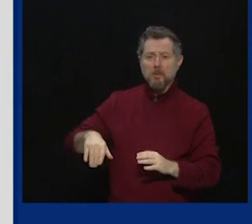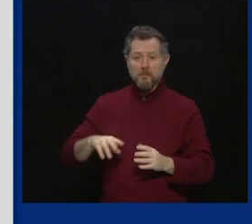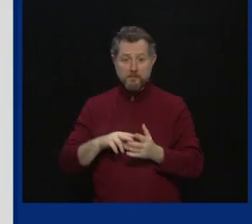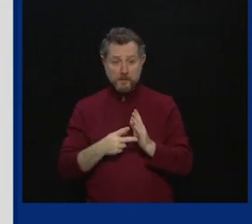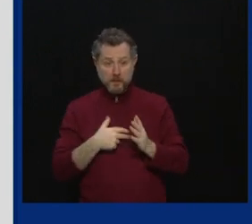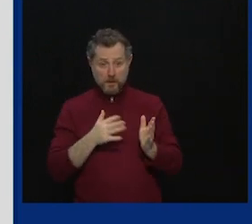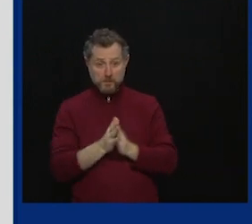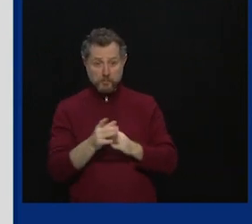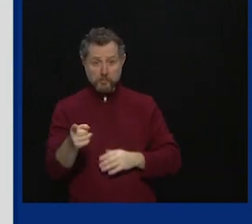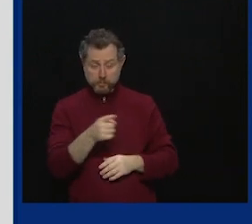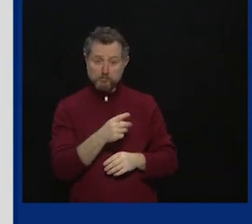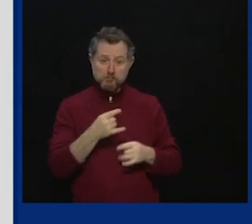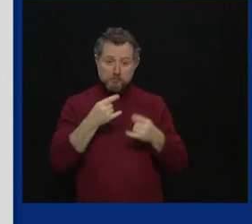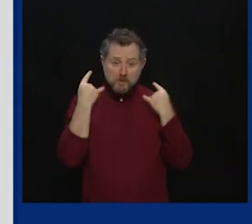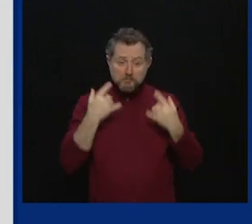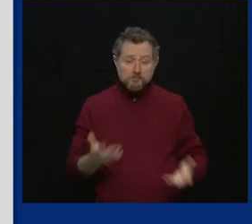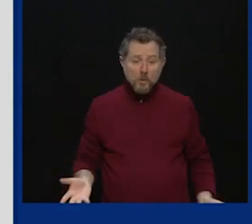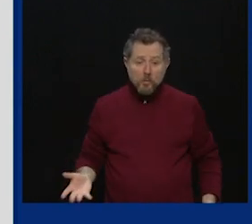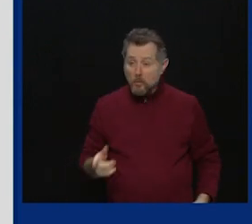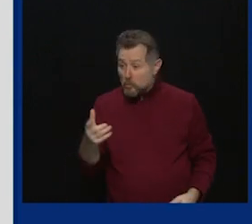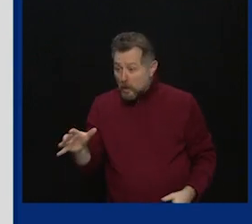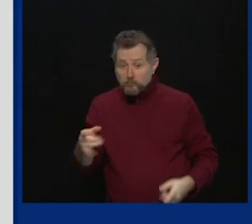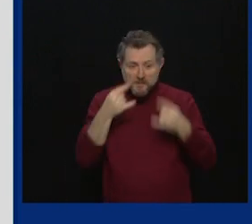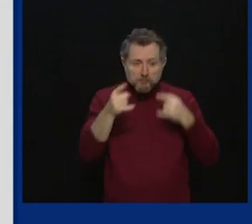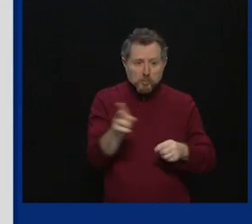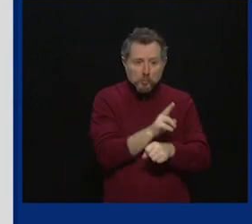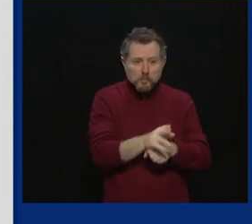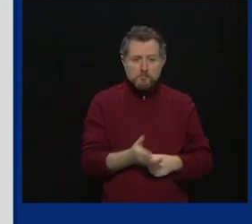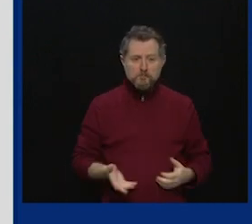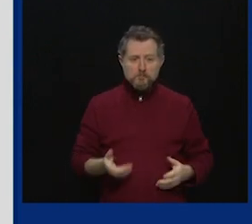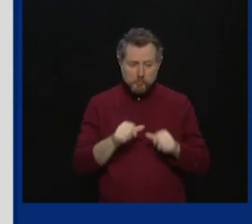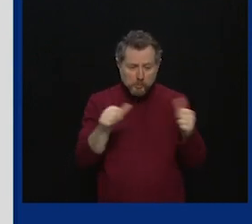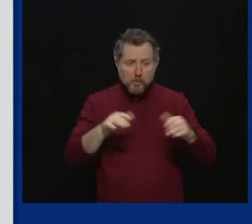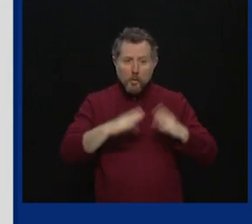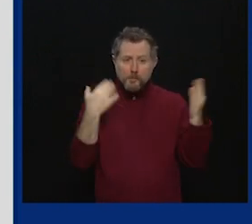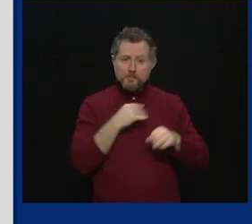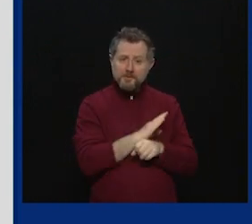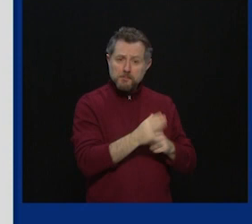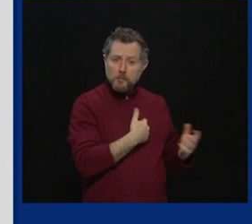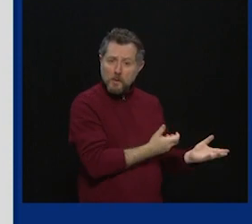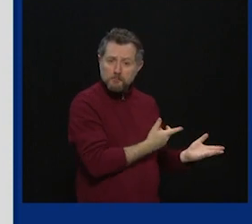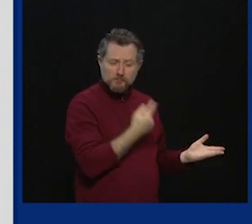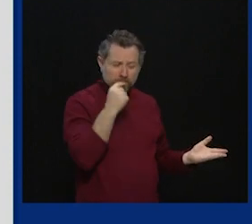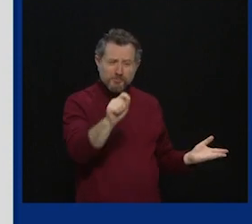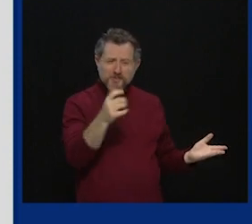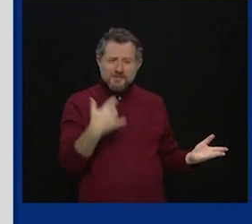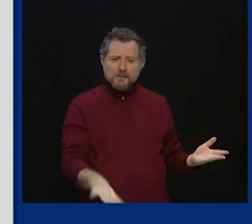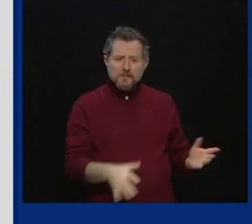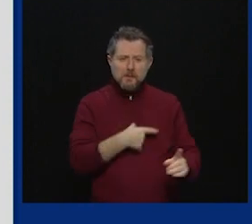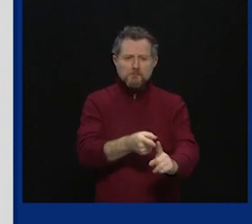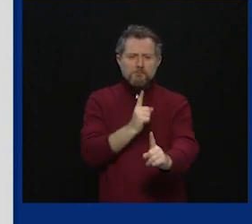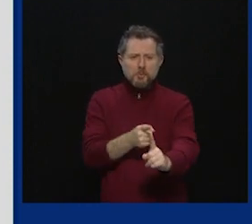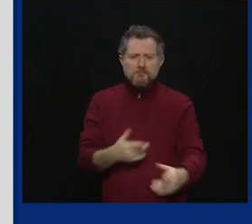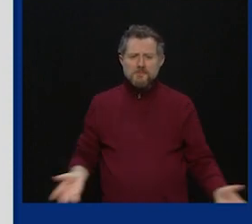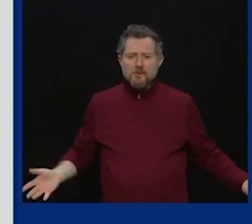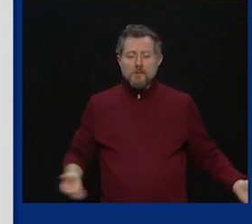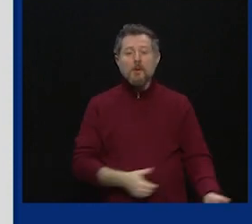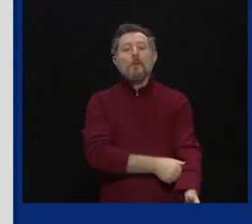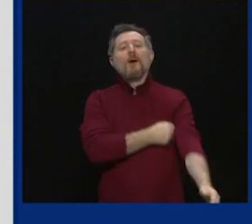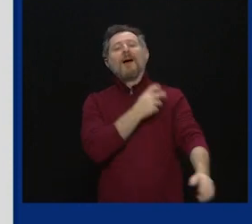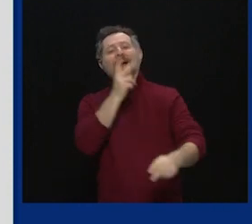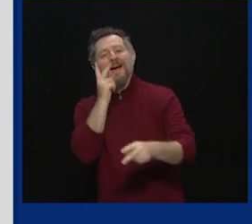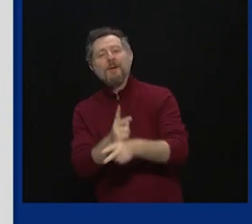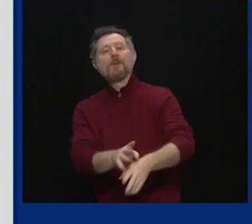mask, and you can stay open. That's what this is about, keeping you open, not having